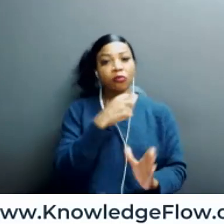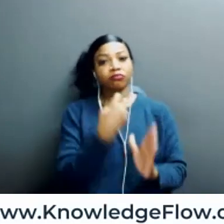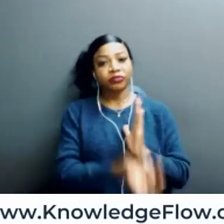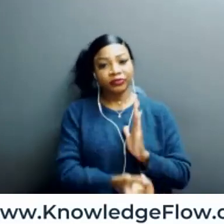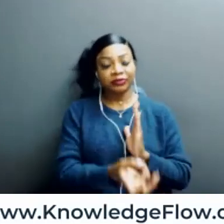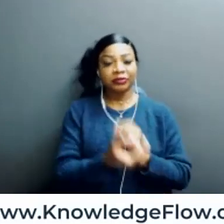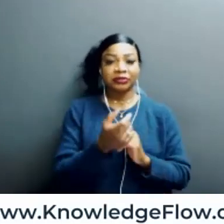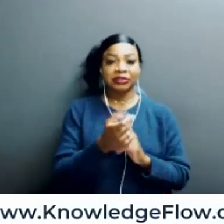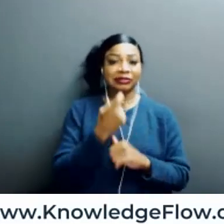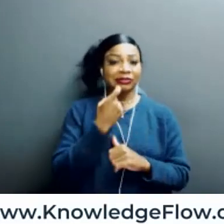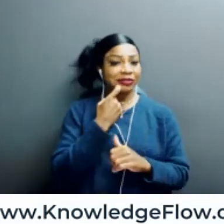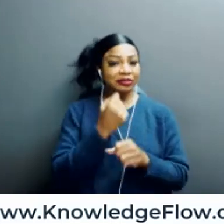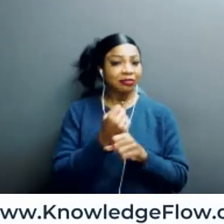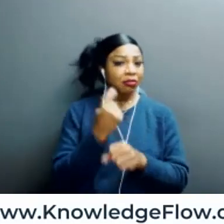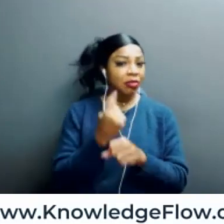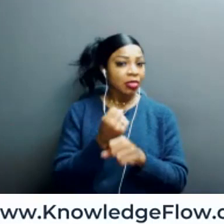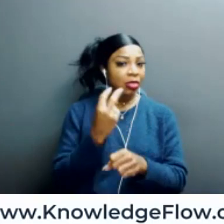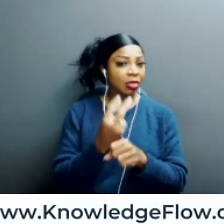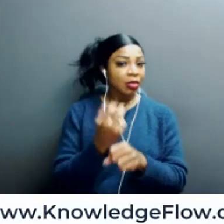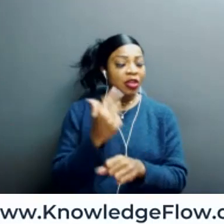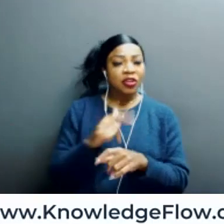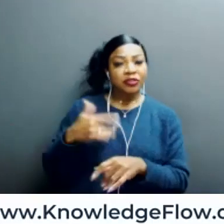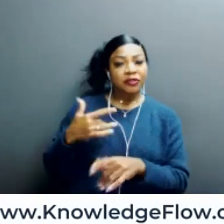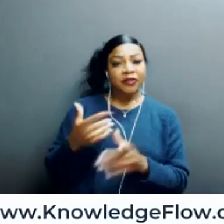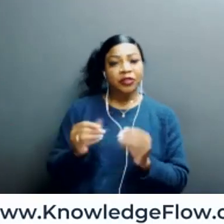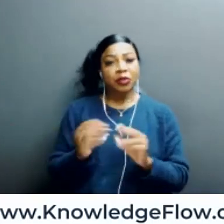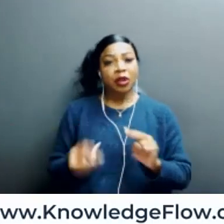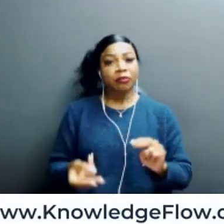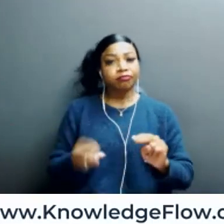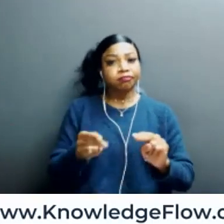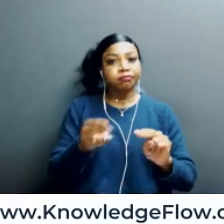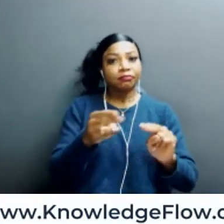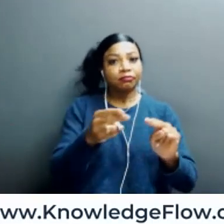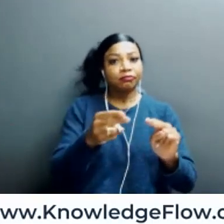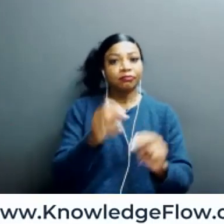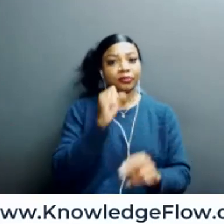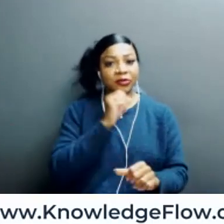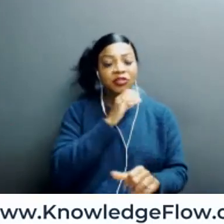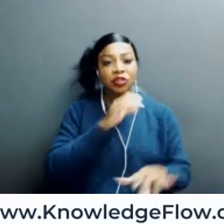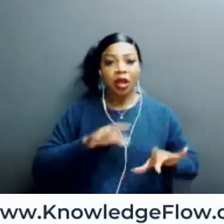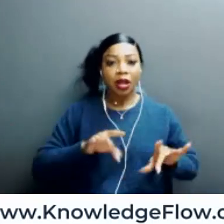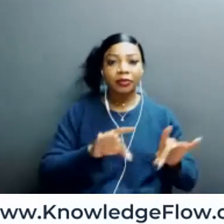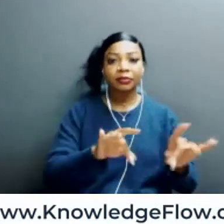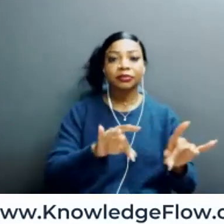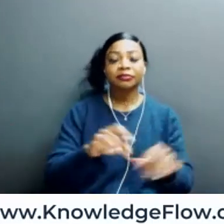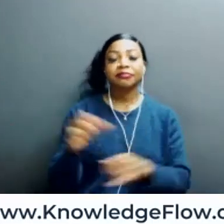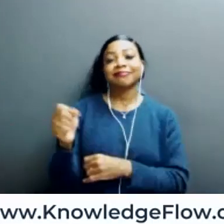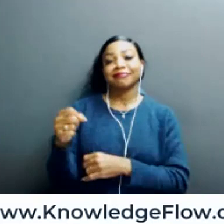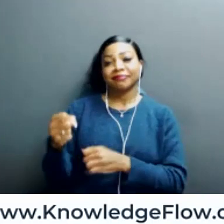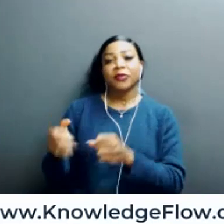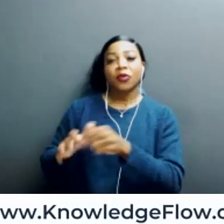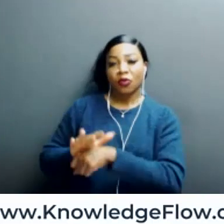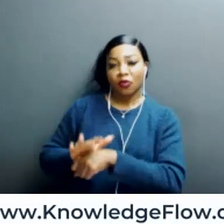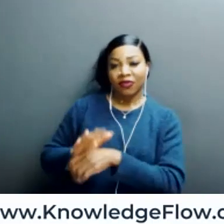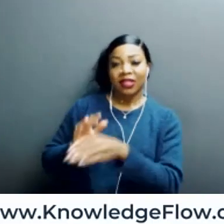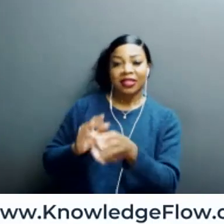recent years do you get a sense that it's starting to pick up or yeah especially during the covid-19 pandemic as